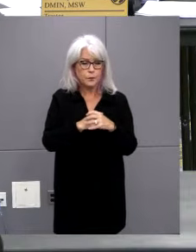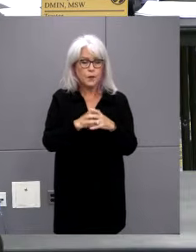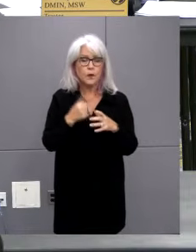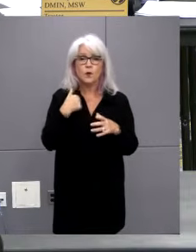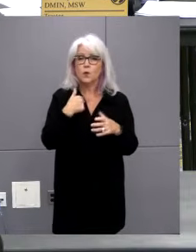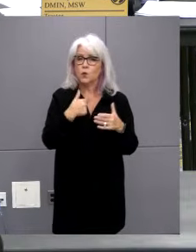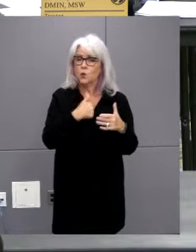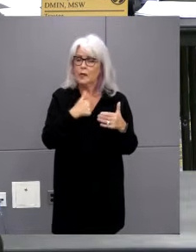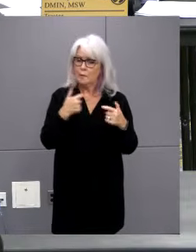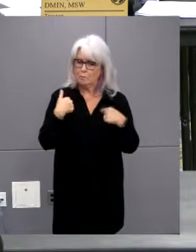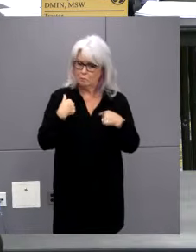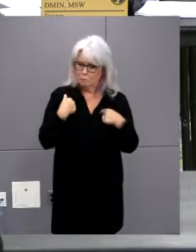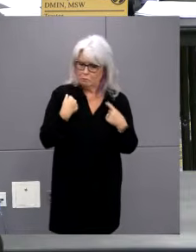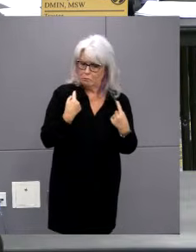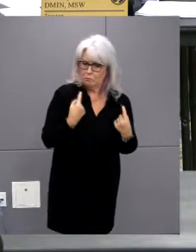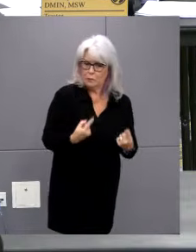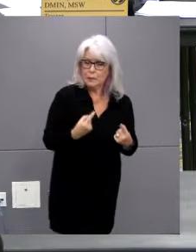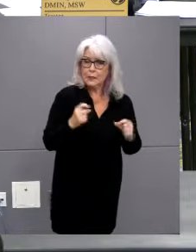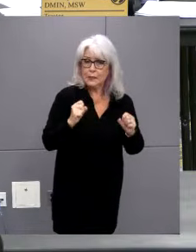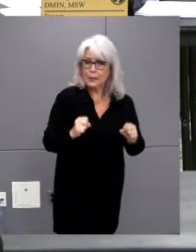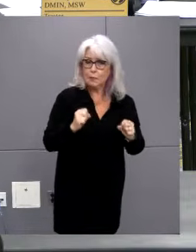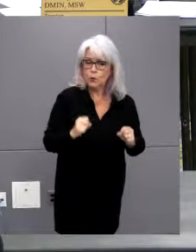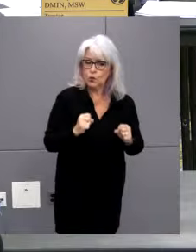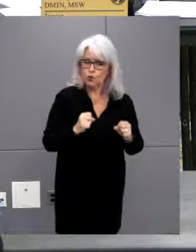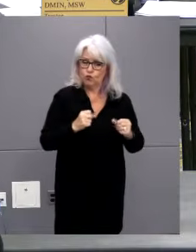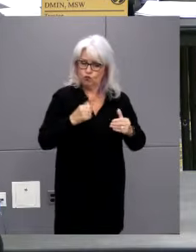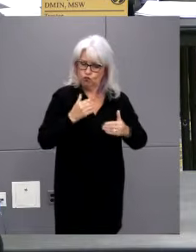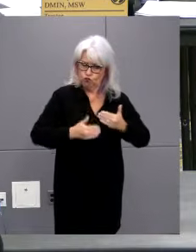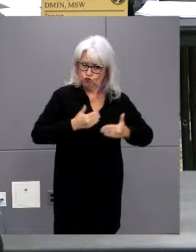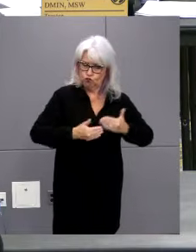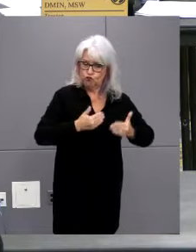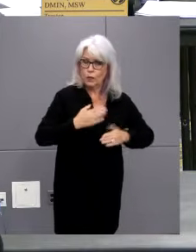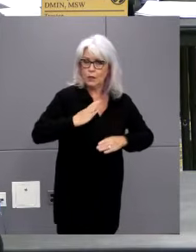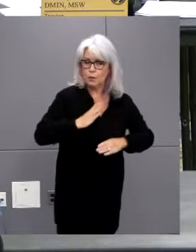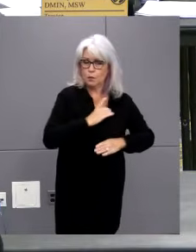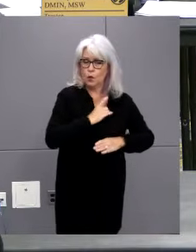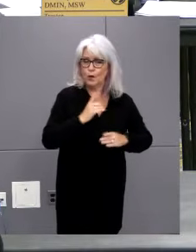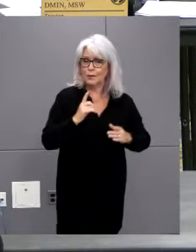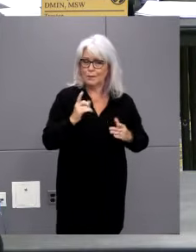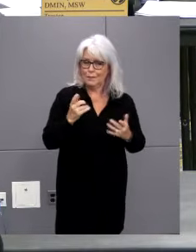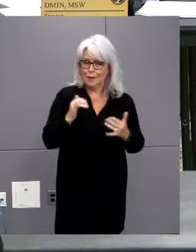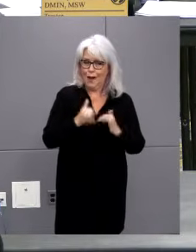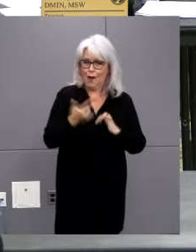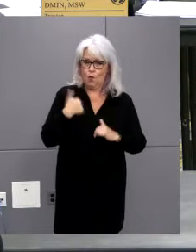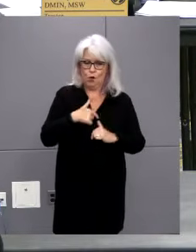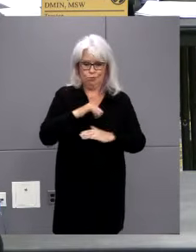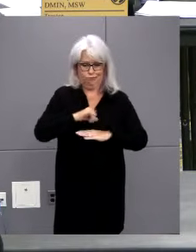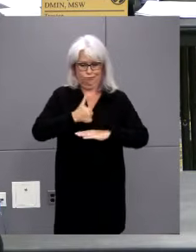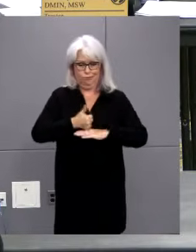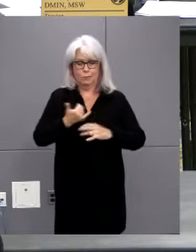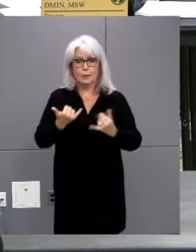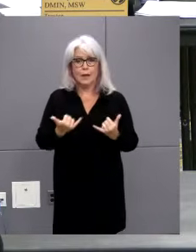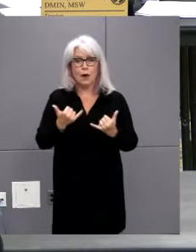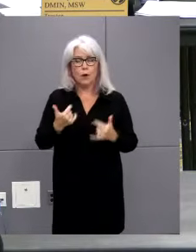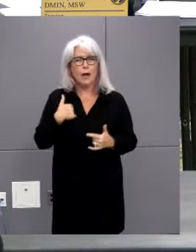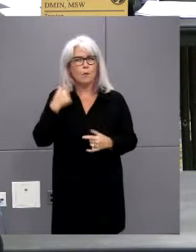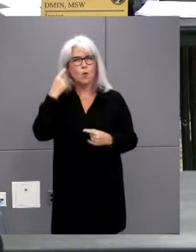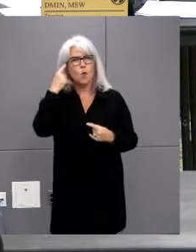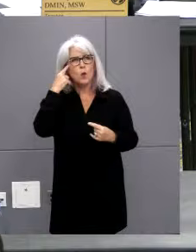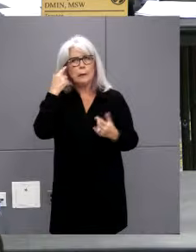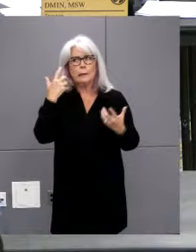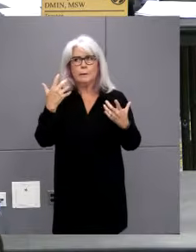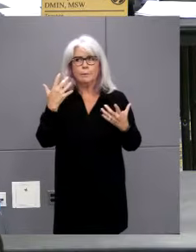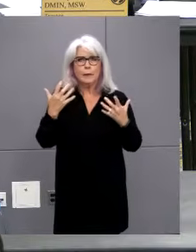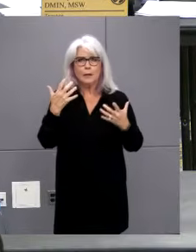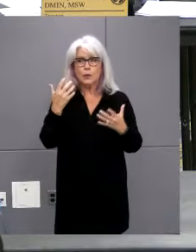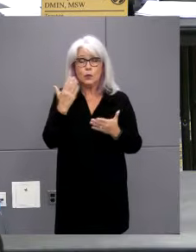overwhelmingly been able to operate as a board the way that we are now. So I'm just worried about there being something out there that I'm not aware